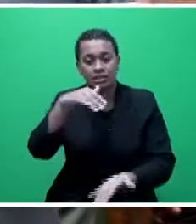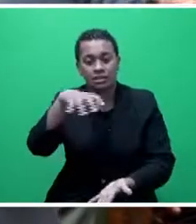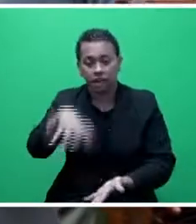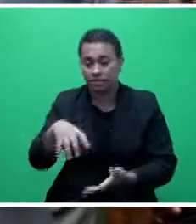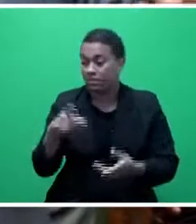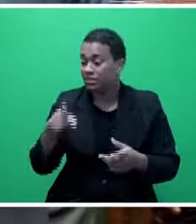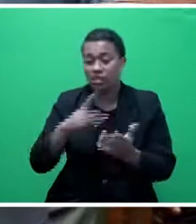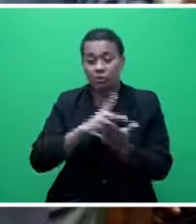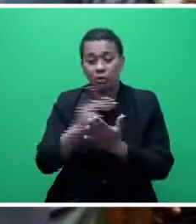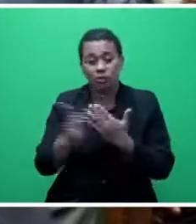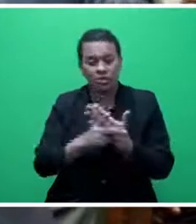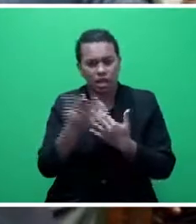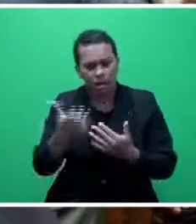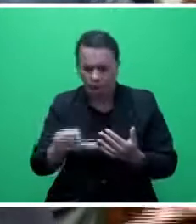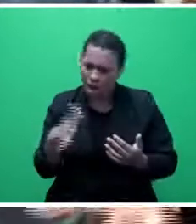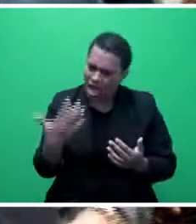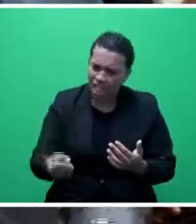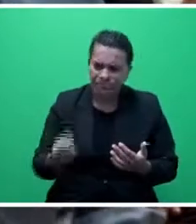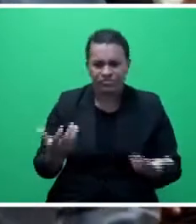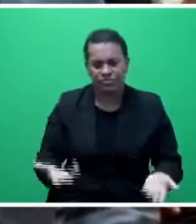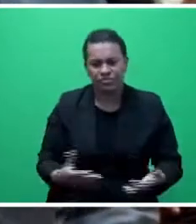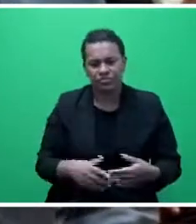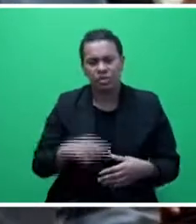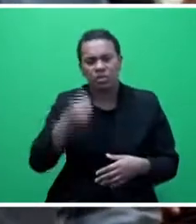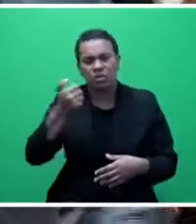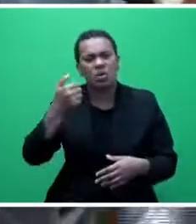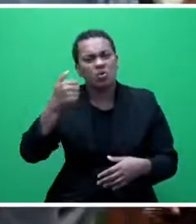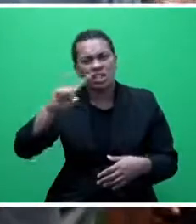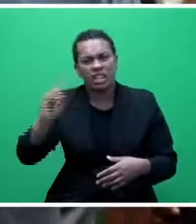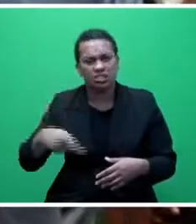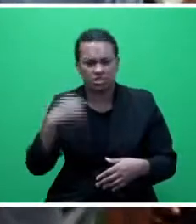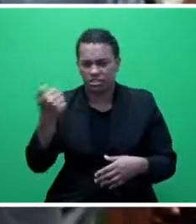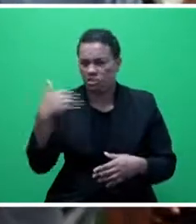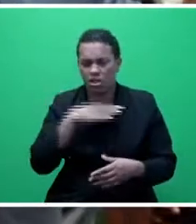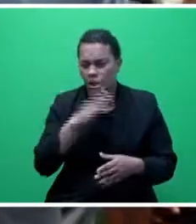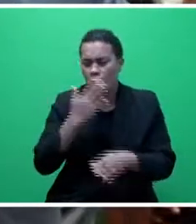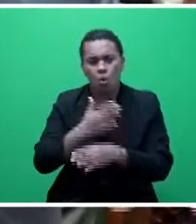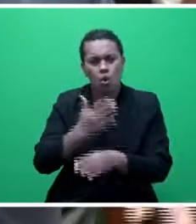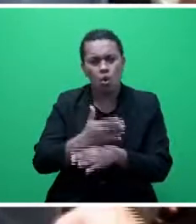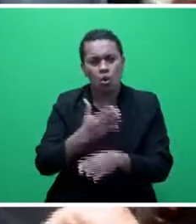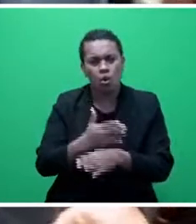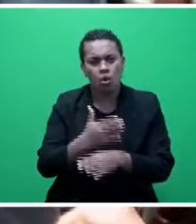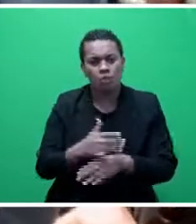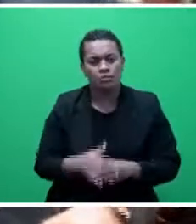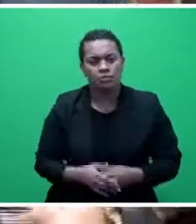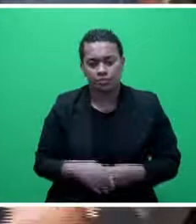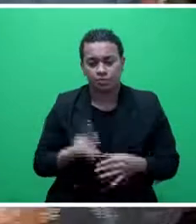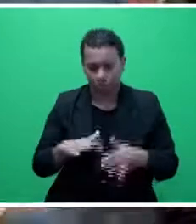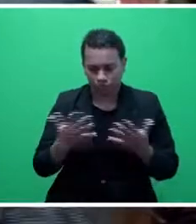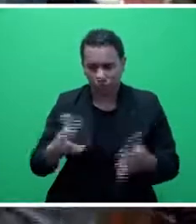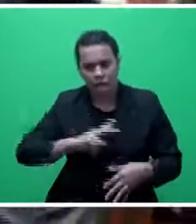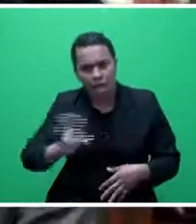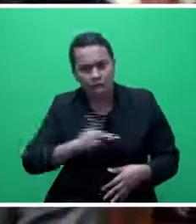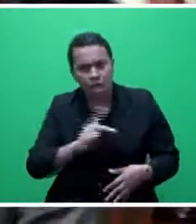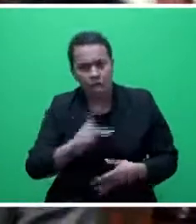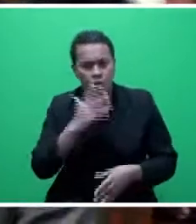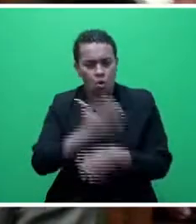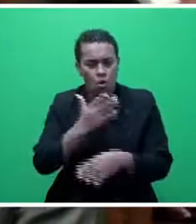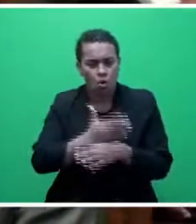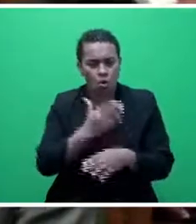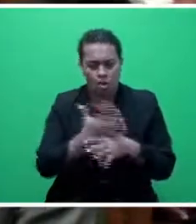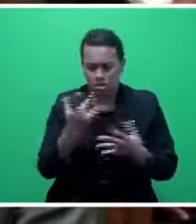there will be at least 1,600 new jobs created. 1,600 new jobs being created. People having money in their